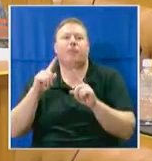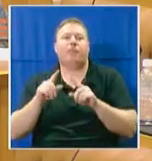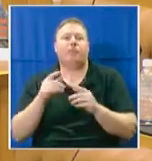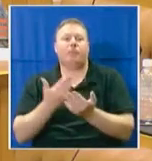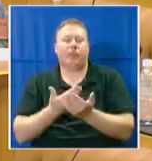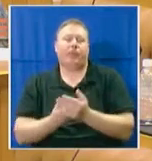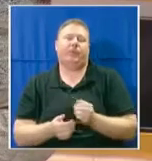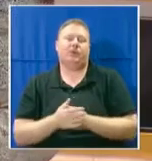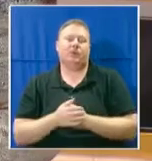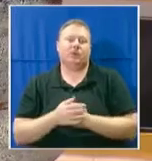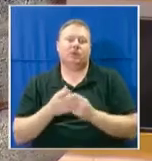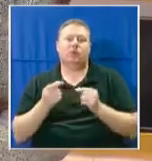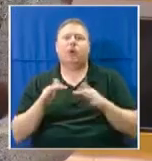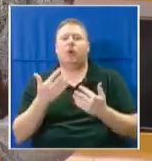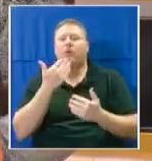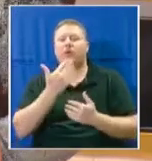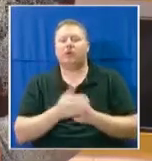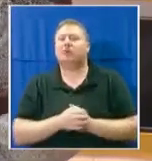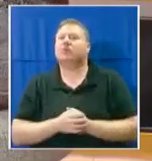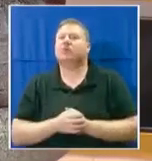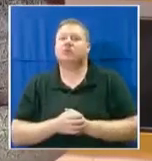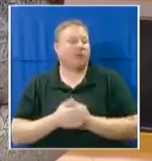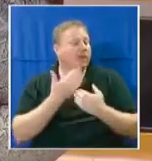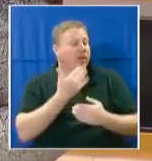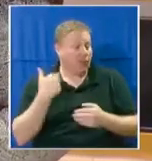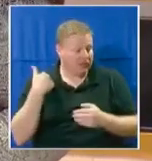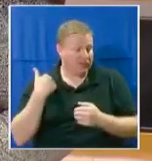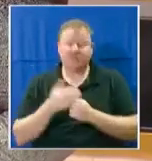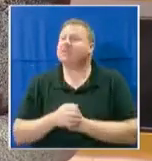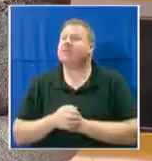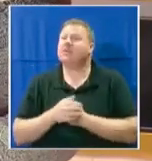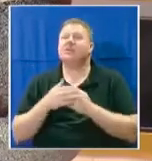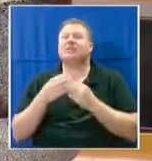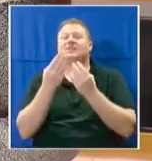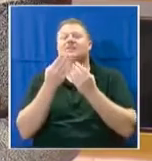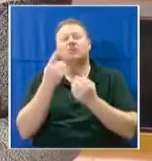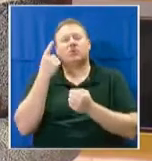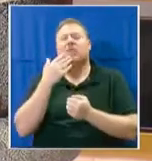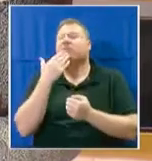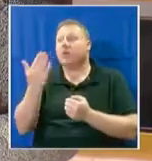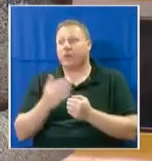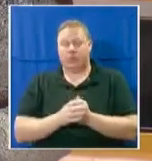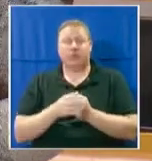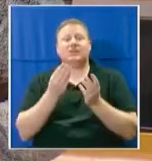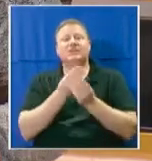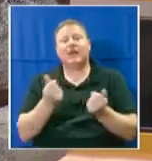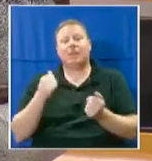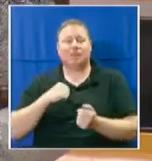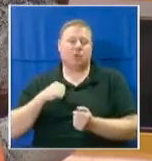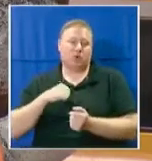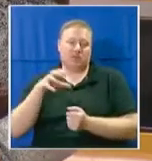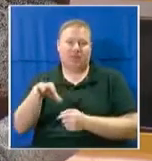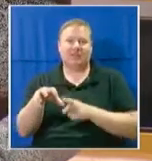Thank you. You know, some of the municipalities are not able to even spend